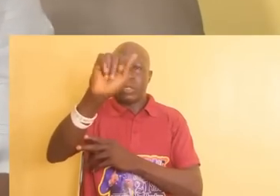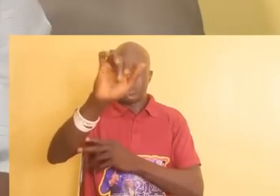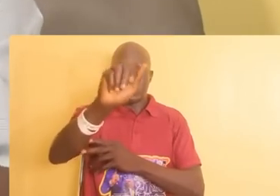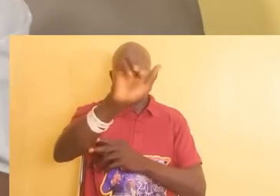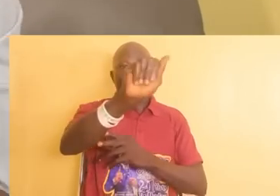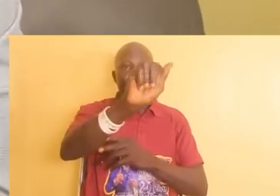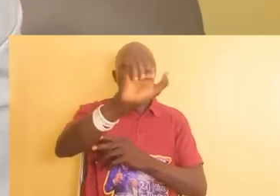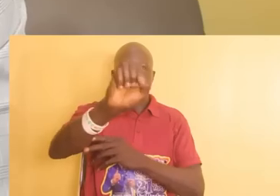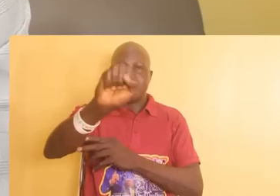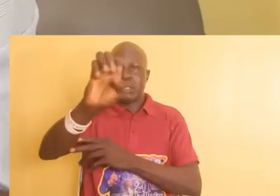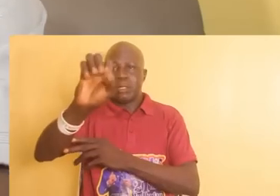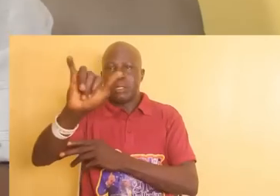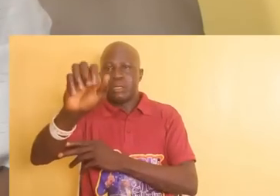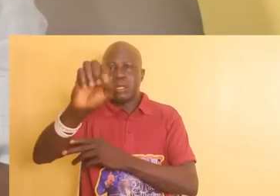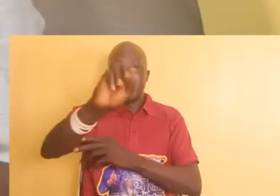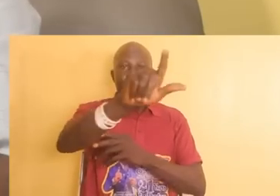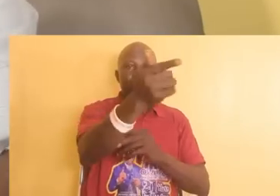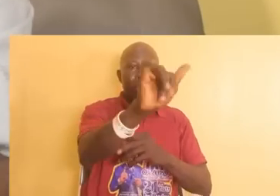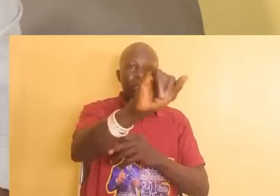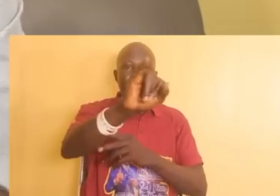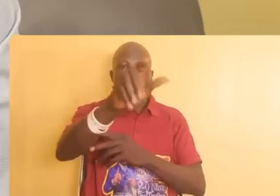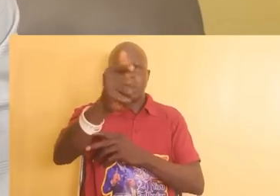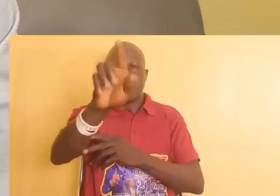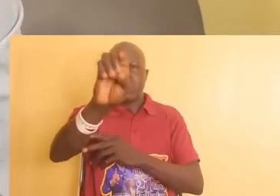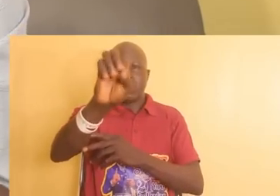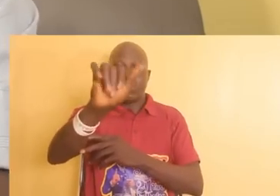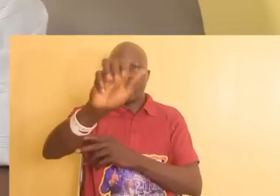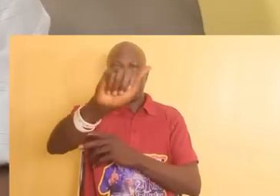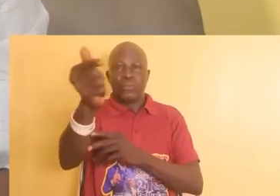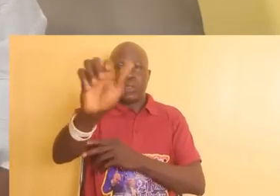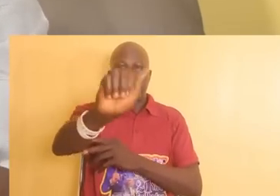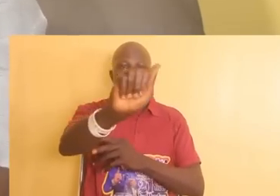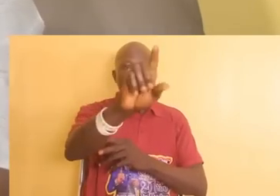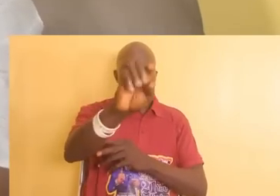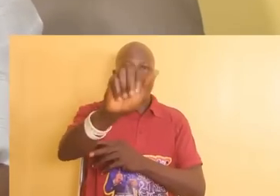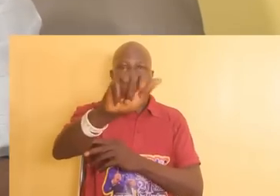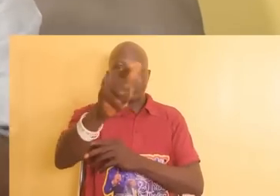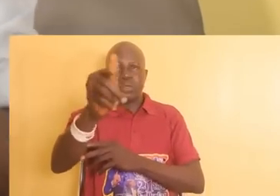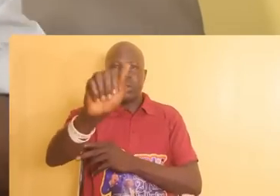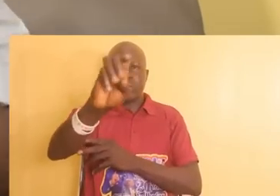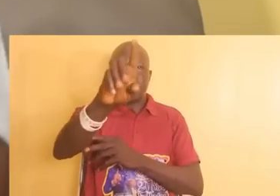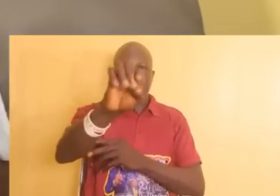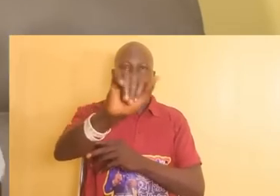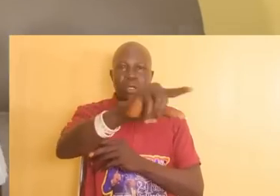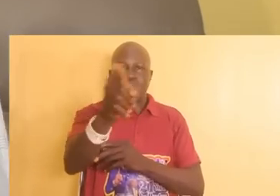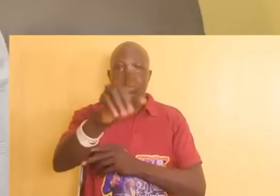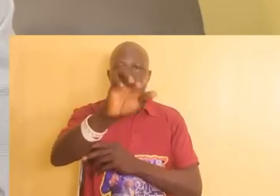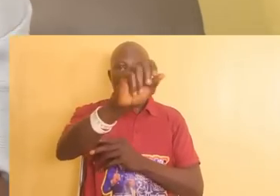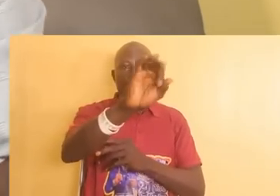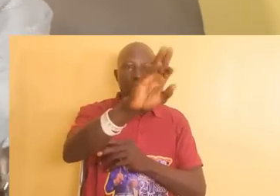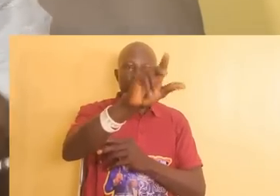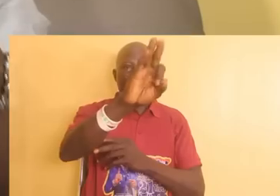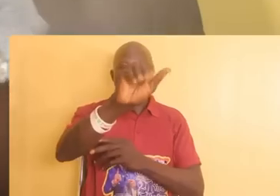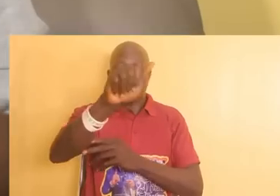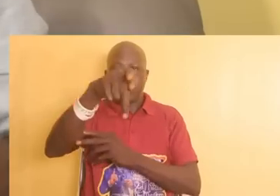sada asese asese igando igando akute akute agbado agbado ikorodu ikorodu ati lufu ape a jo